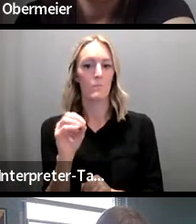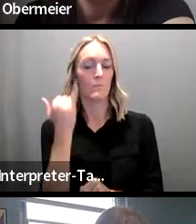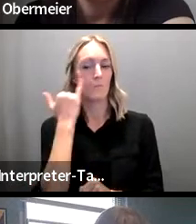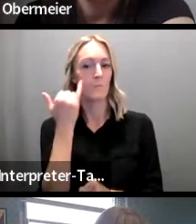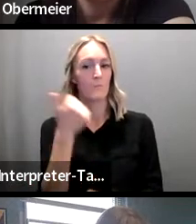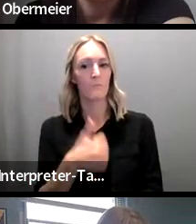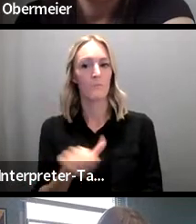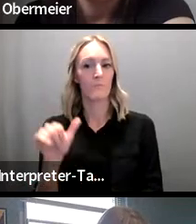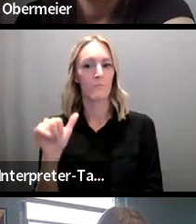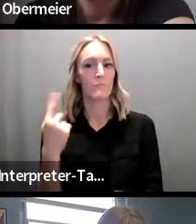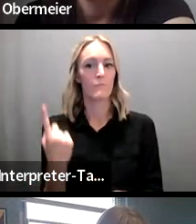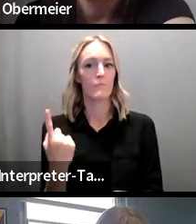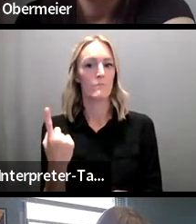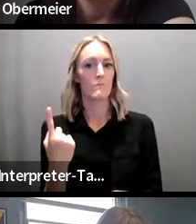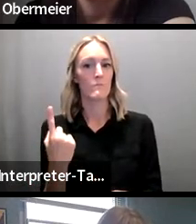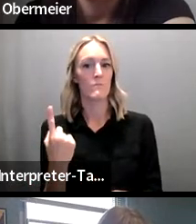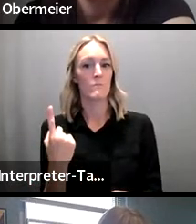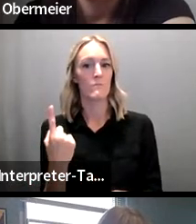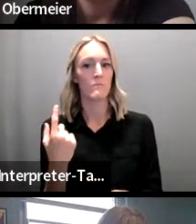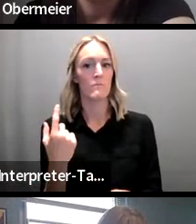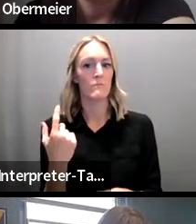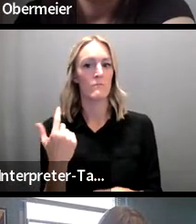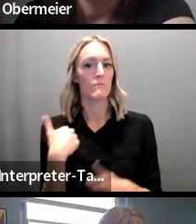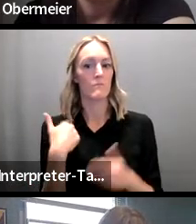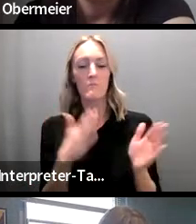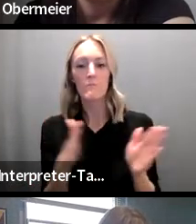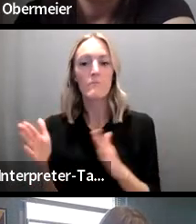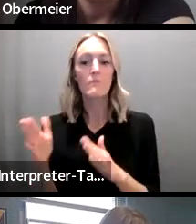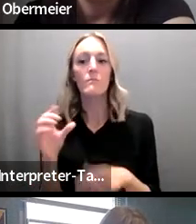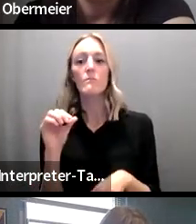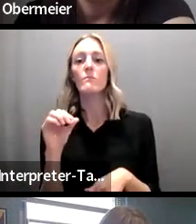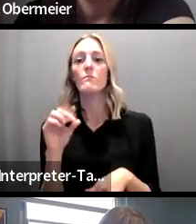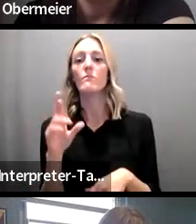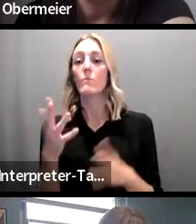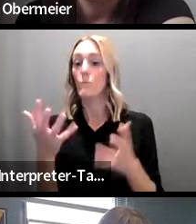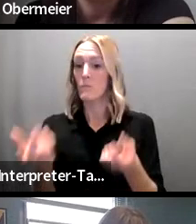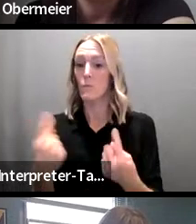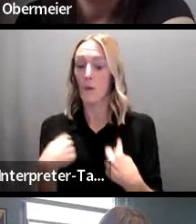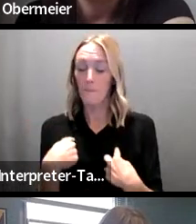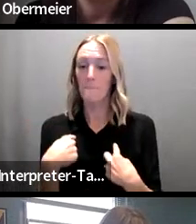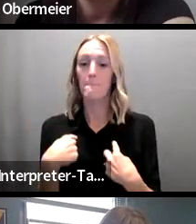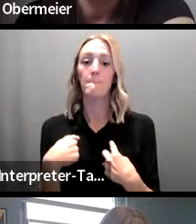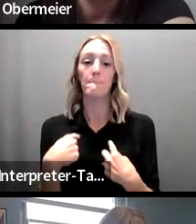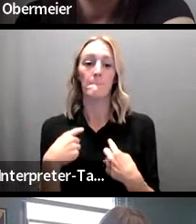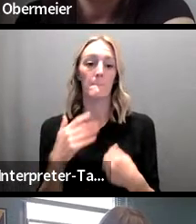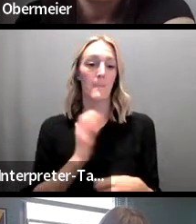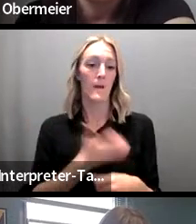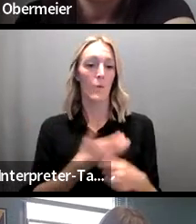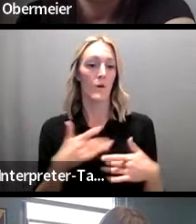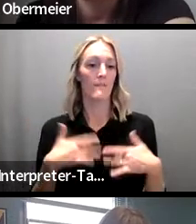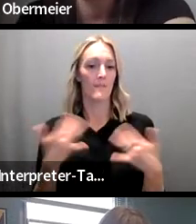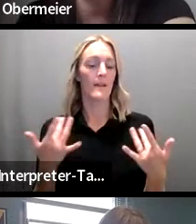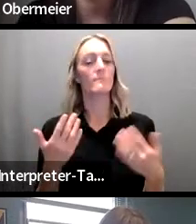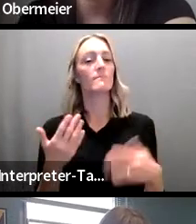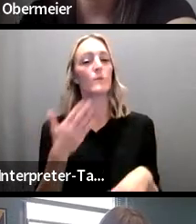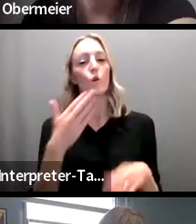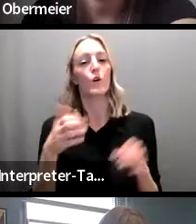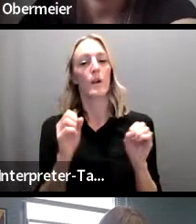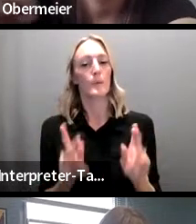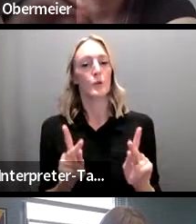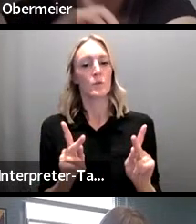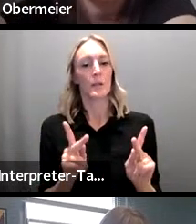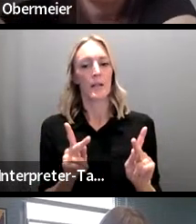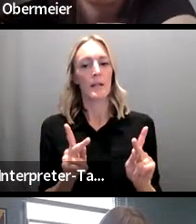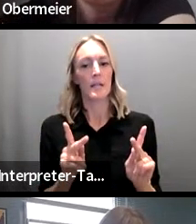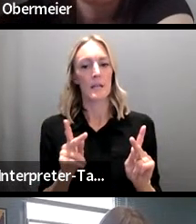anybody has any plans, or they want to make plans to come here and be at this event, this is a great opportunity